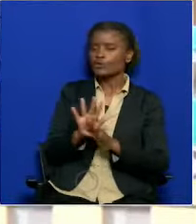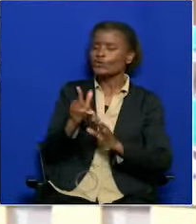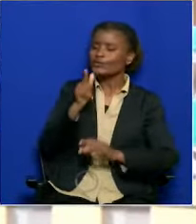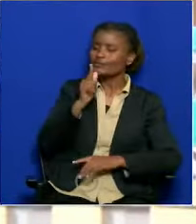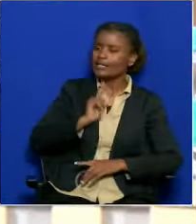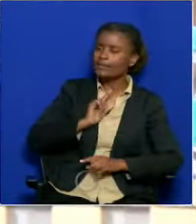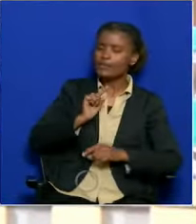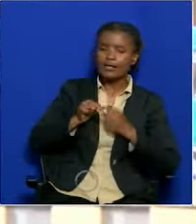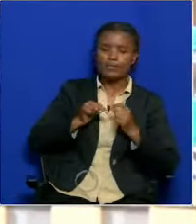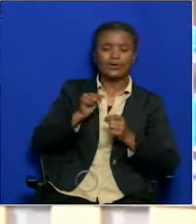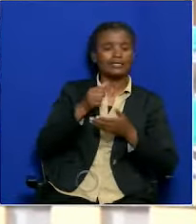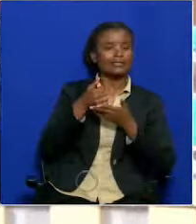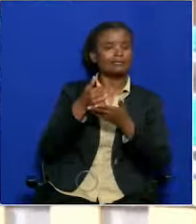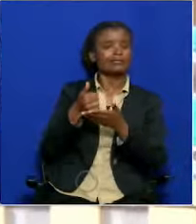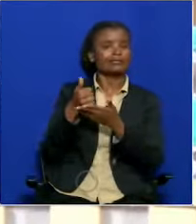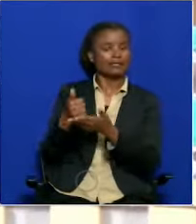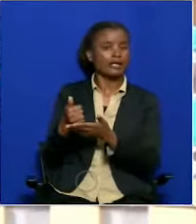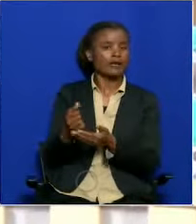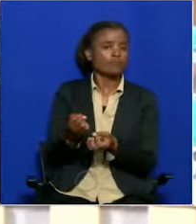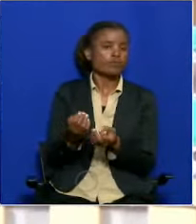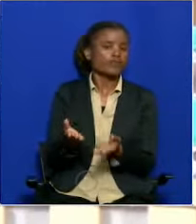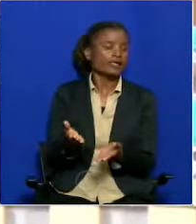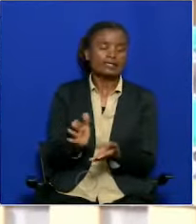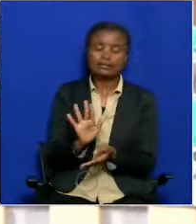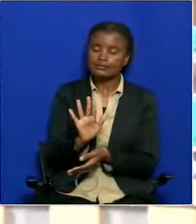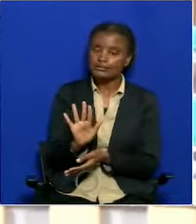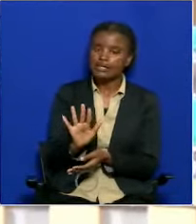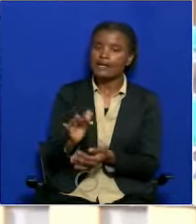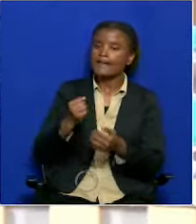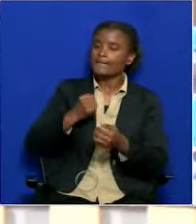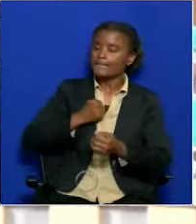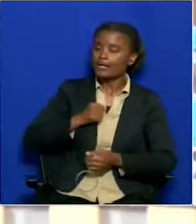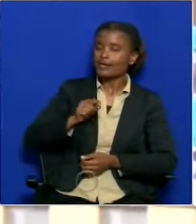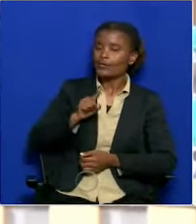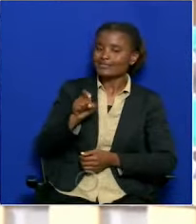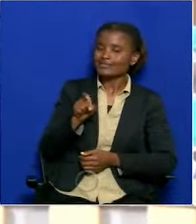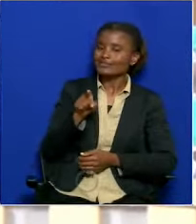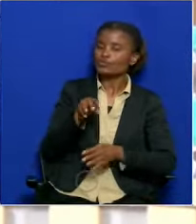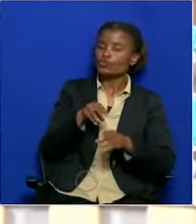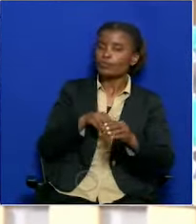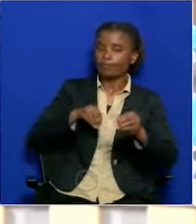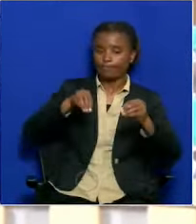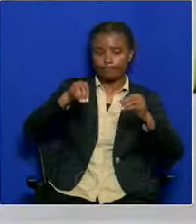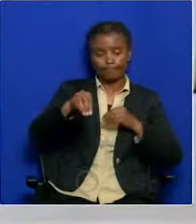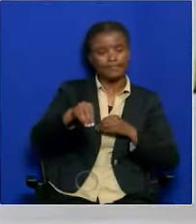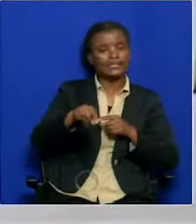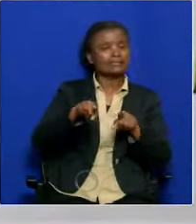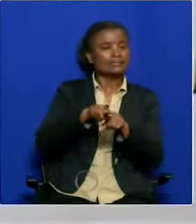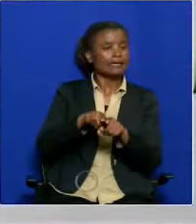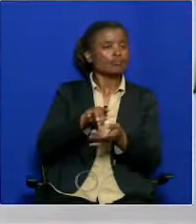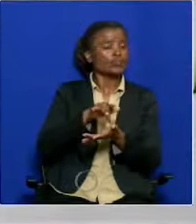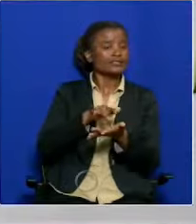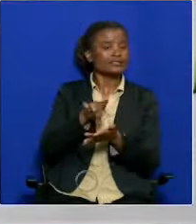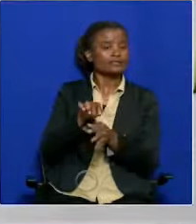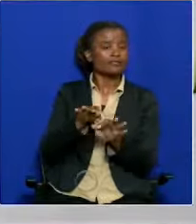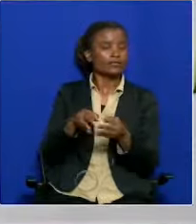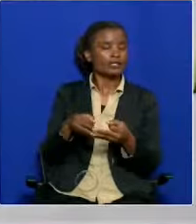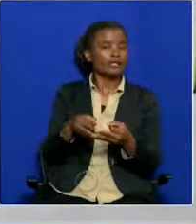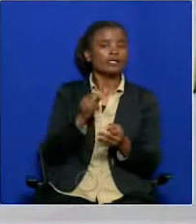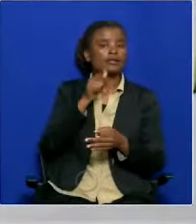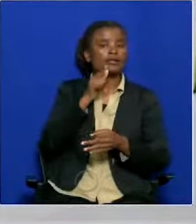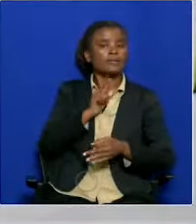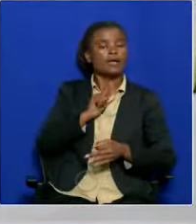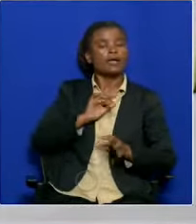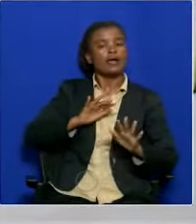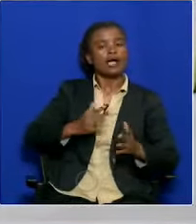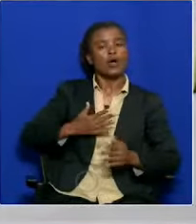Okay. My question is, put yourself in that position and tell me, how would you feel if you were a family member of this